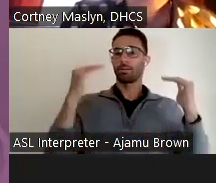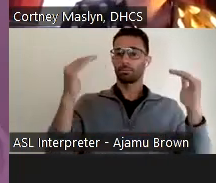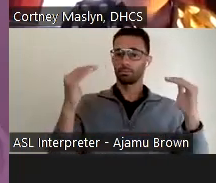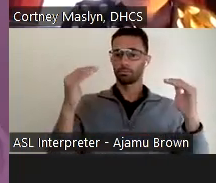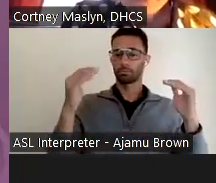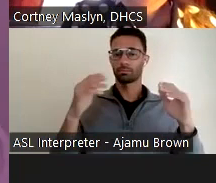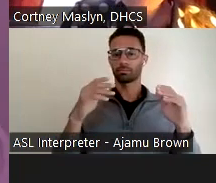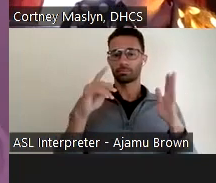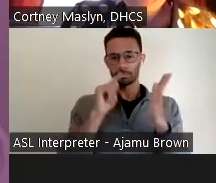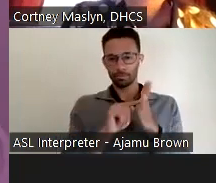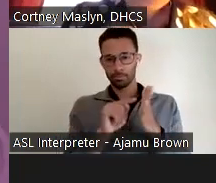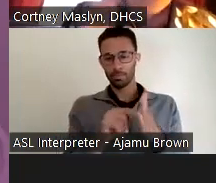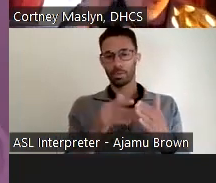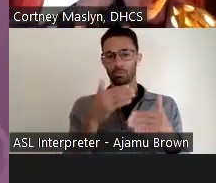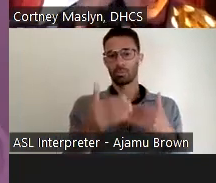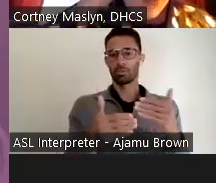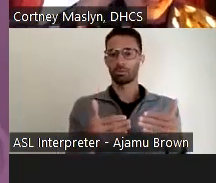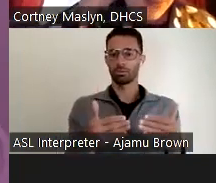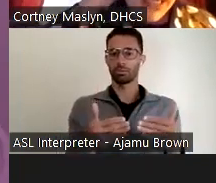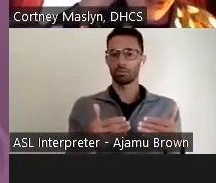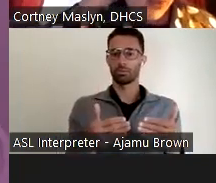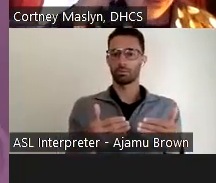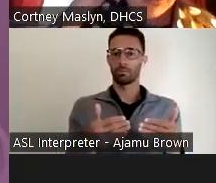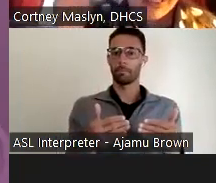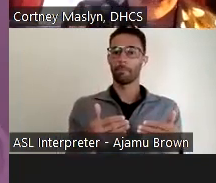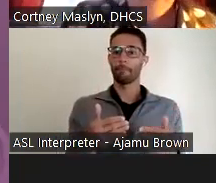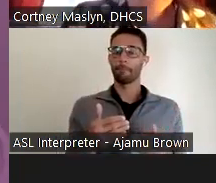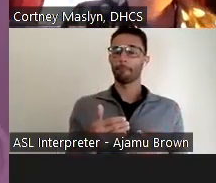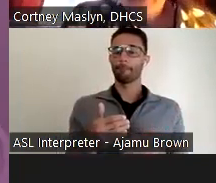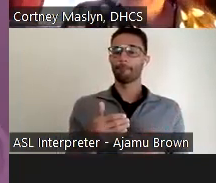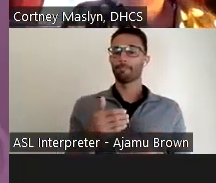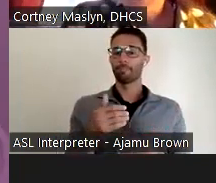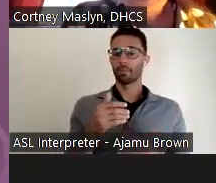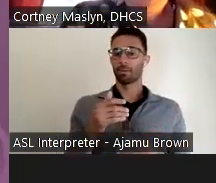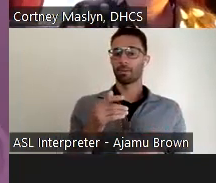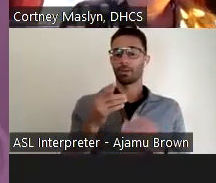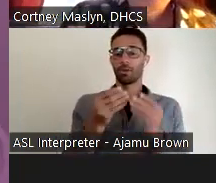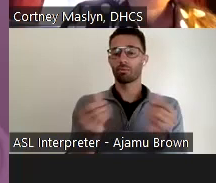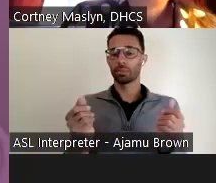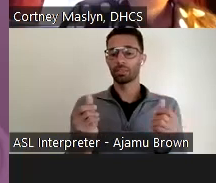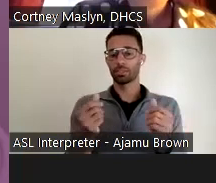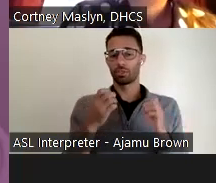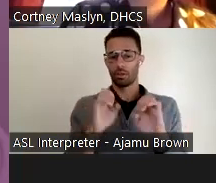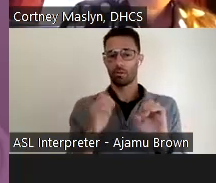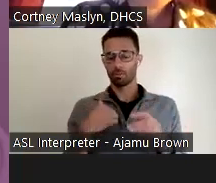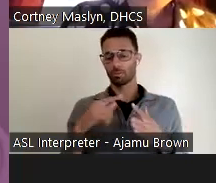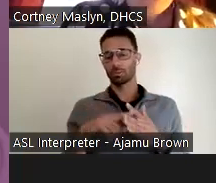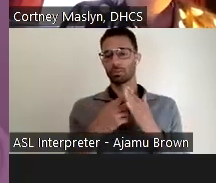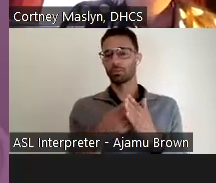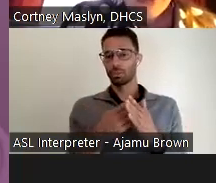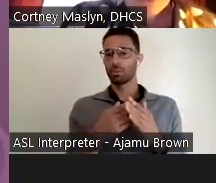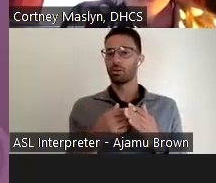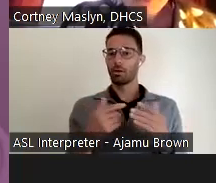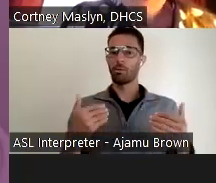scrutiny processes. Some updates through the remediation efforts is we have started our